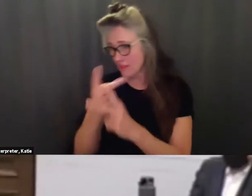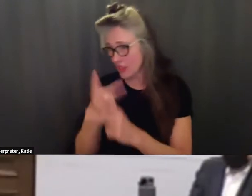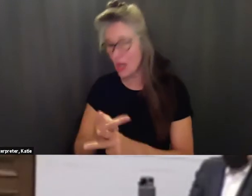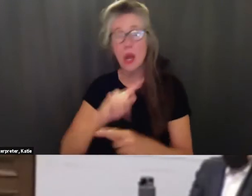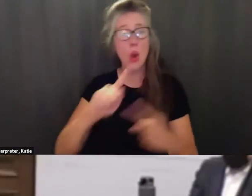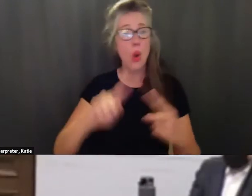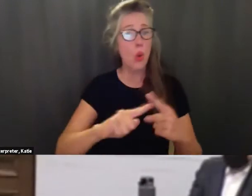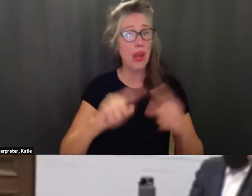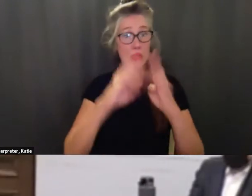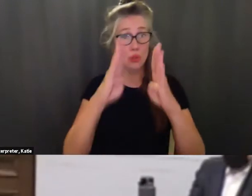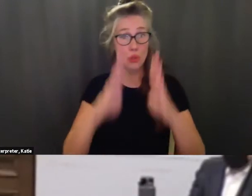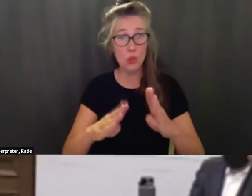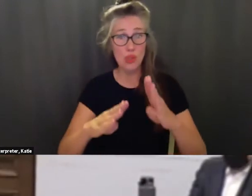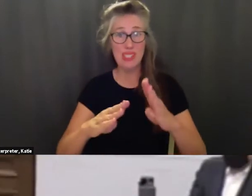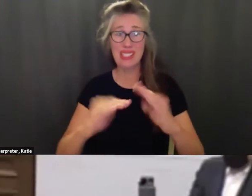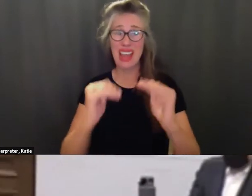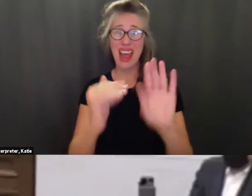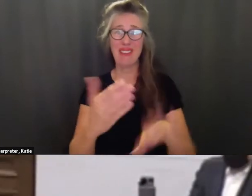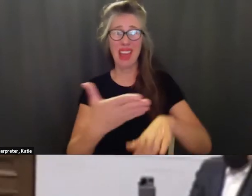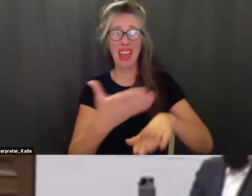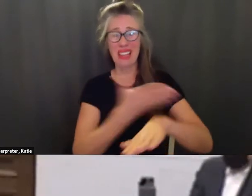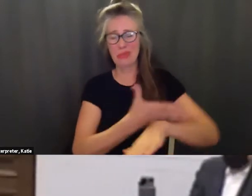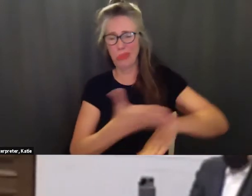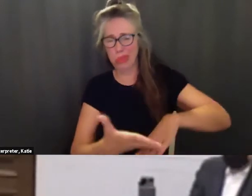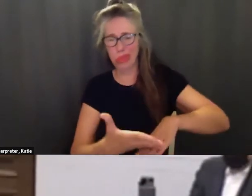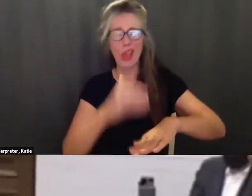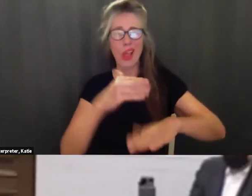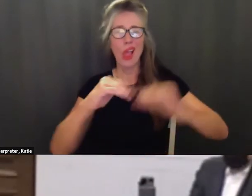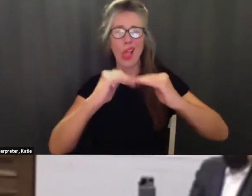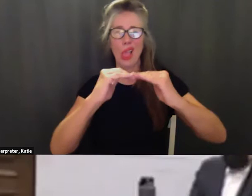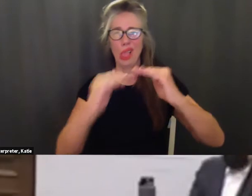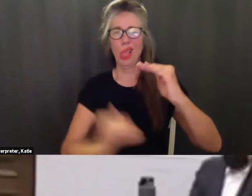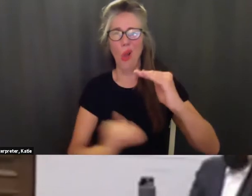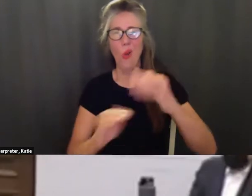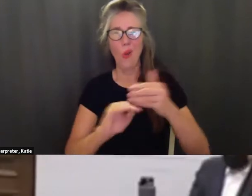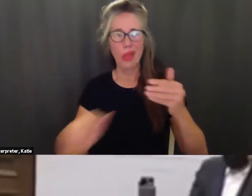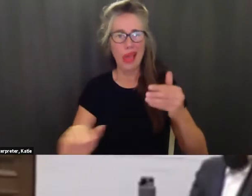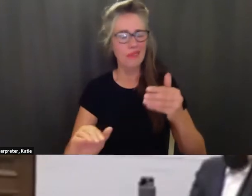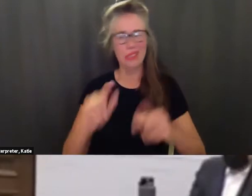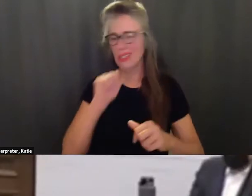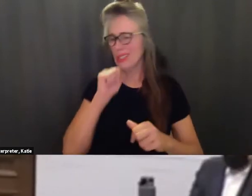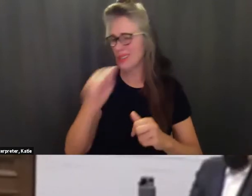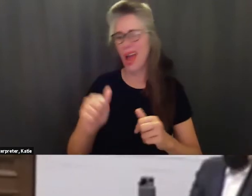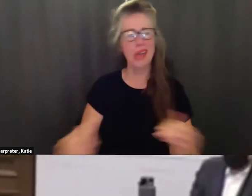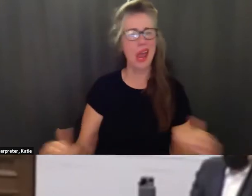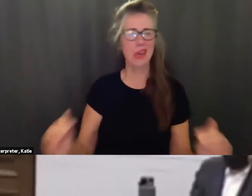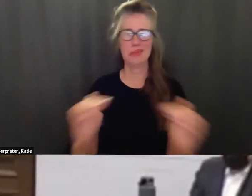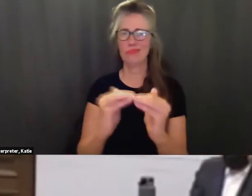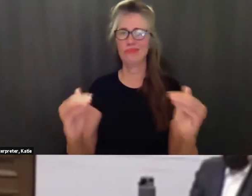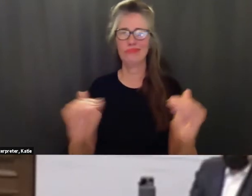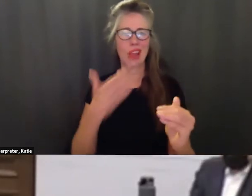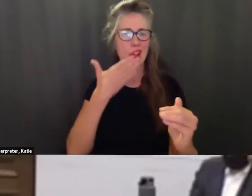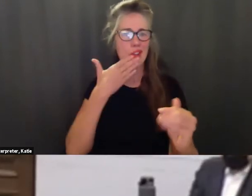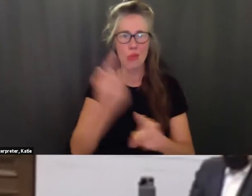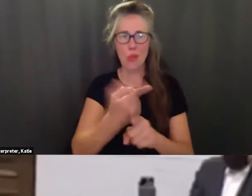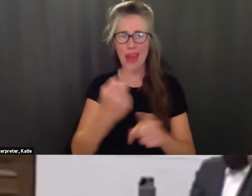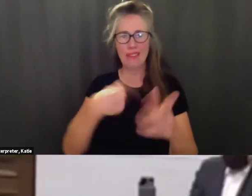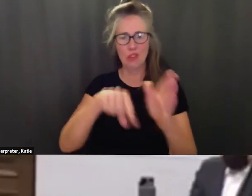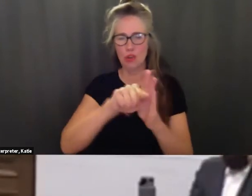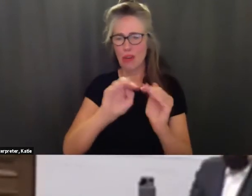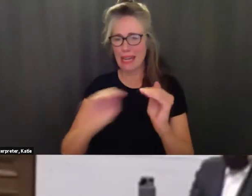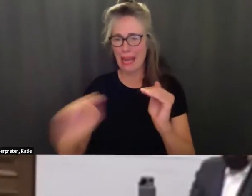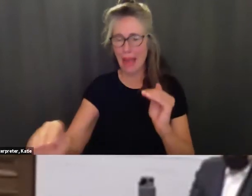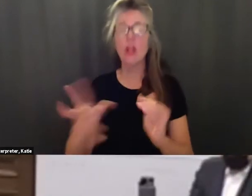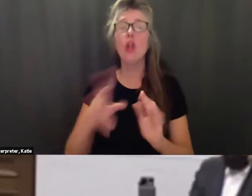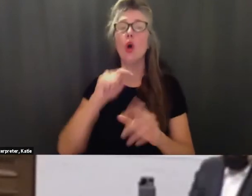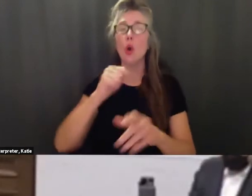low level or who are not at a level where they need to be, and then we can actually start doing the interventions